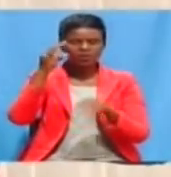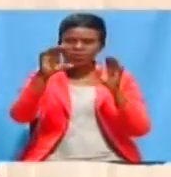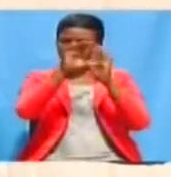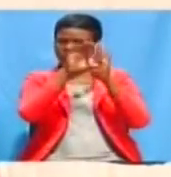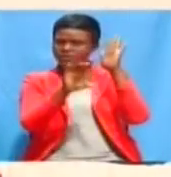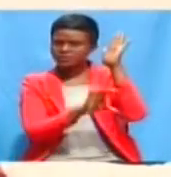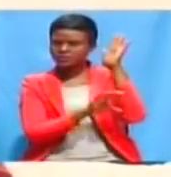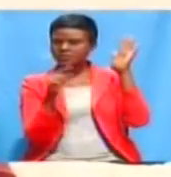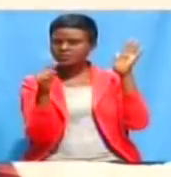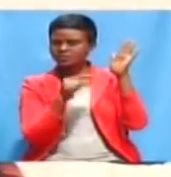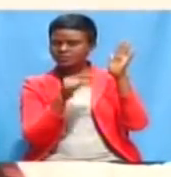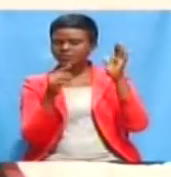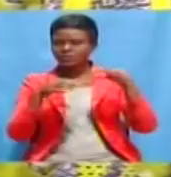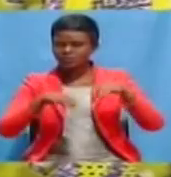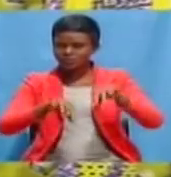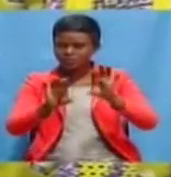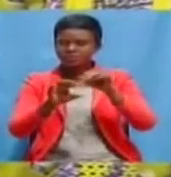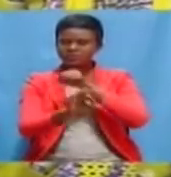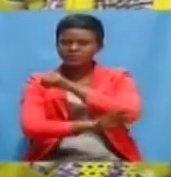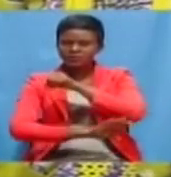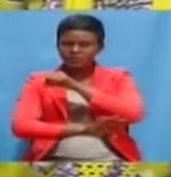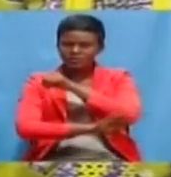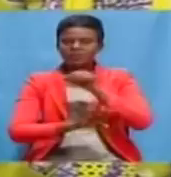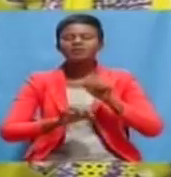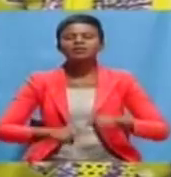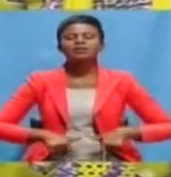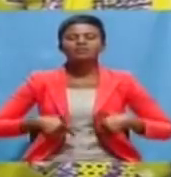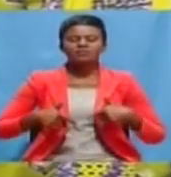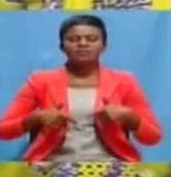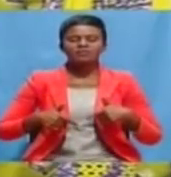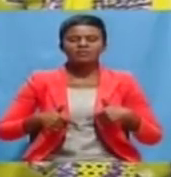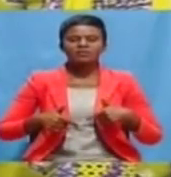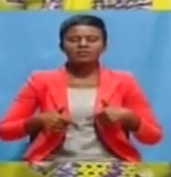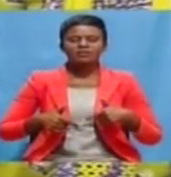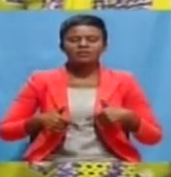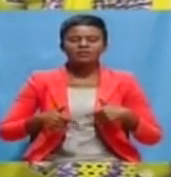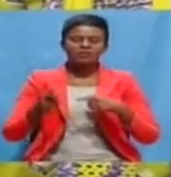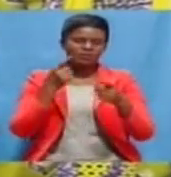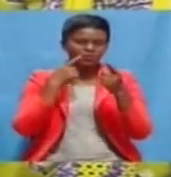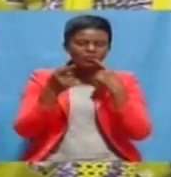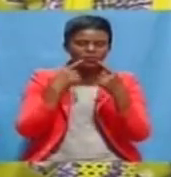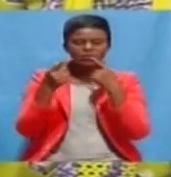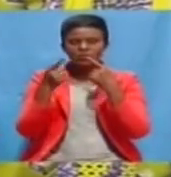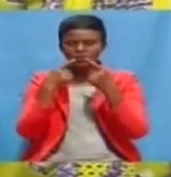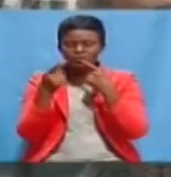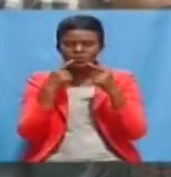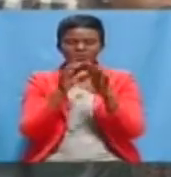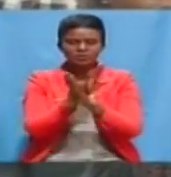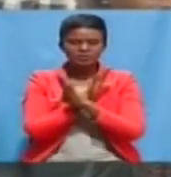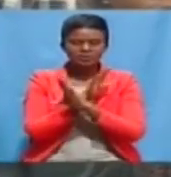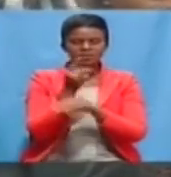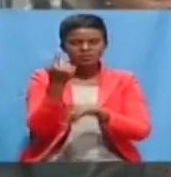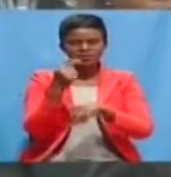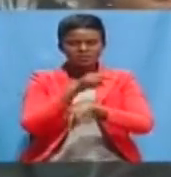commandment should continue to be the foundation of life. When we are talking about one Zambia, one